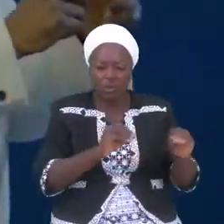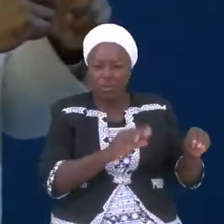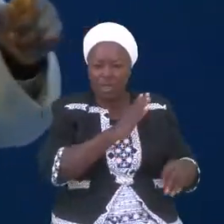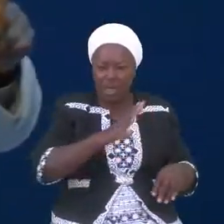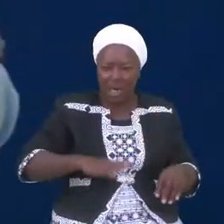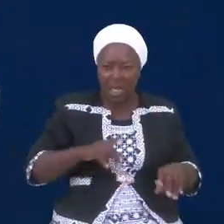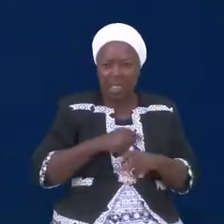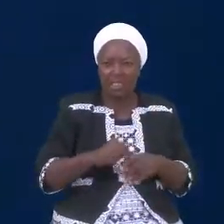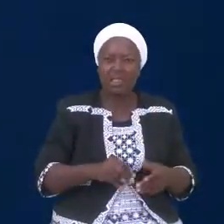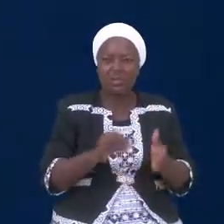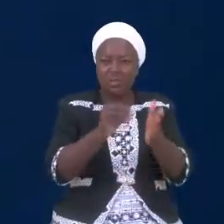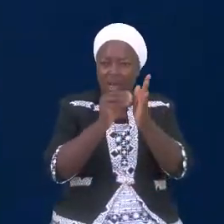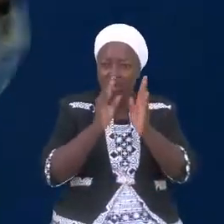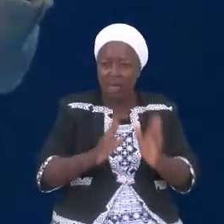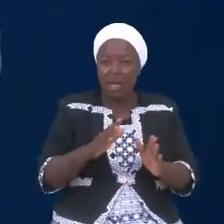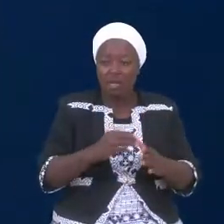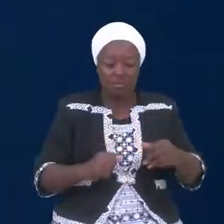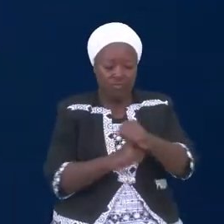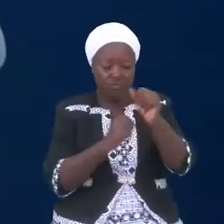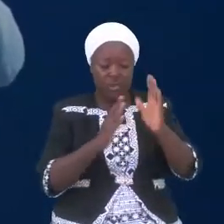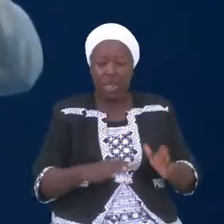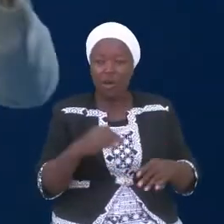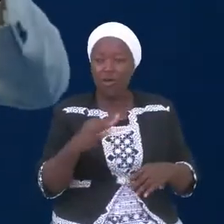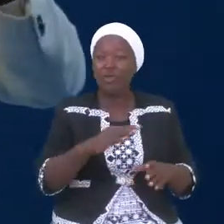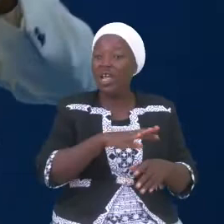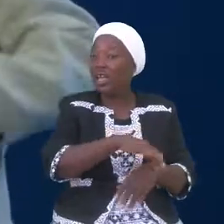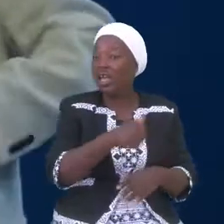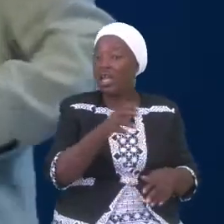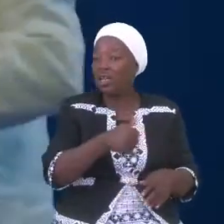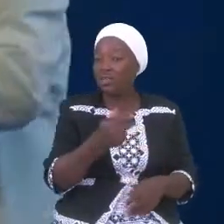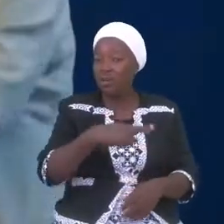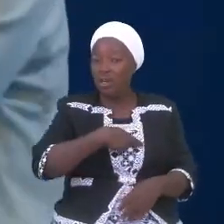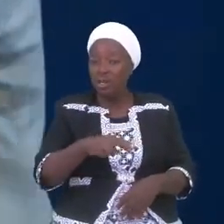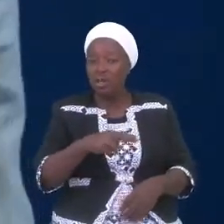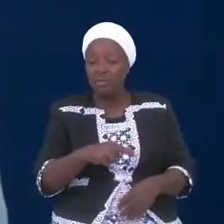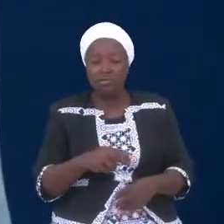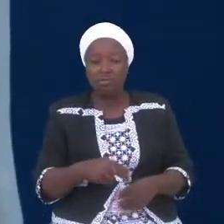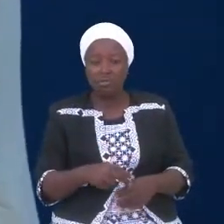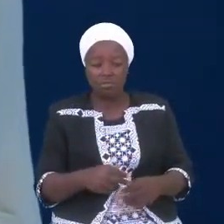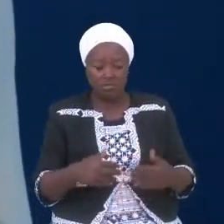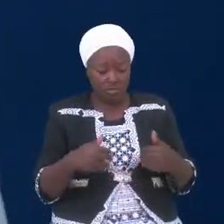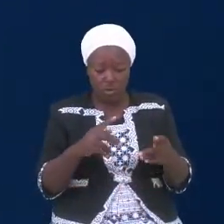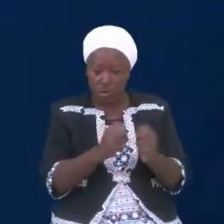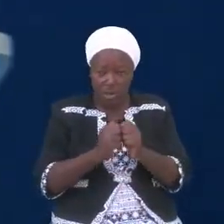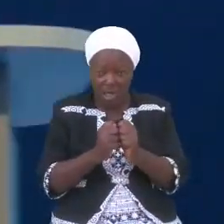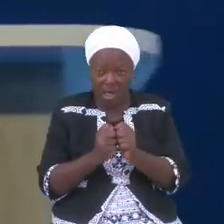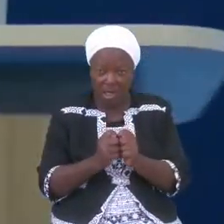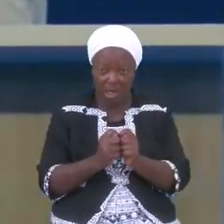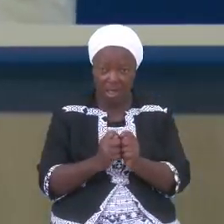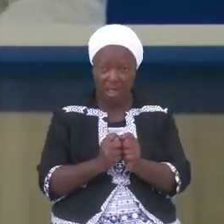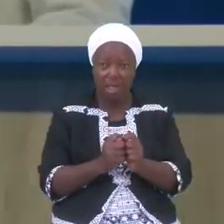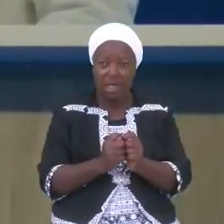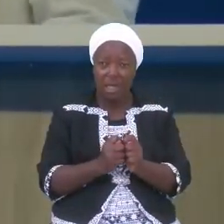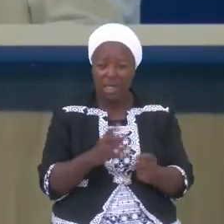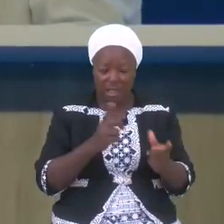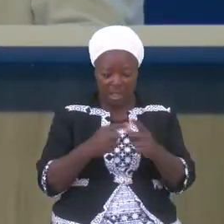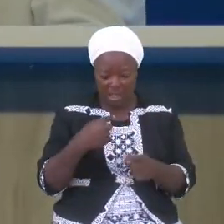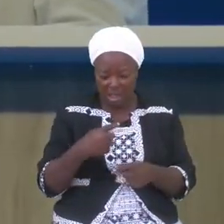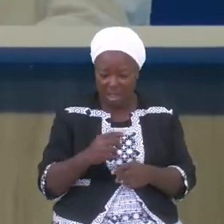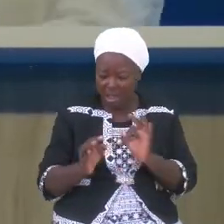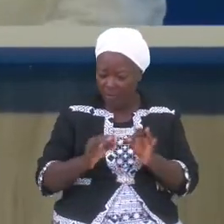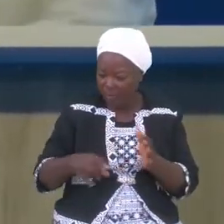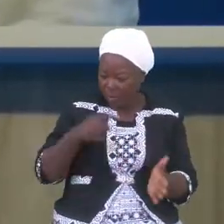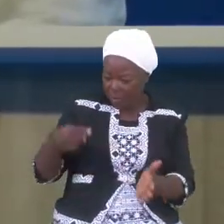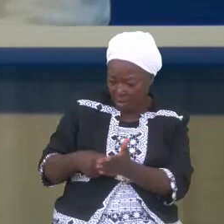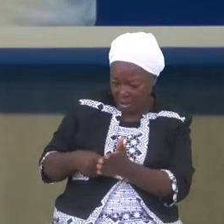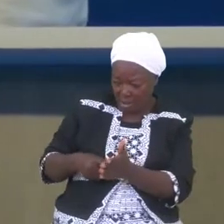founder of any religion side by Christ and say, if this